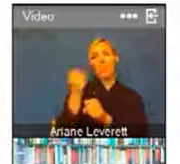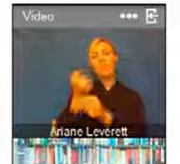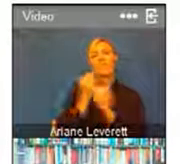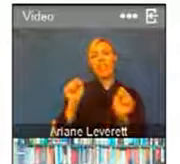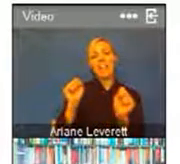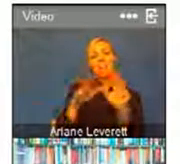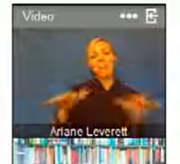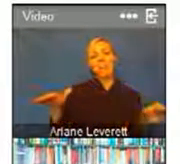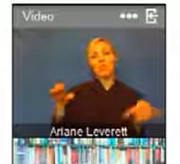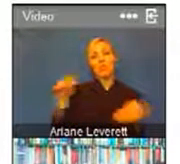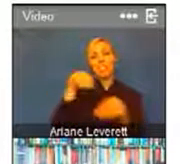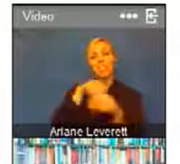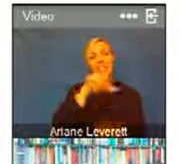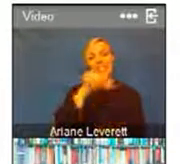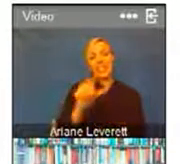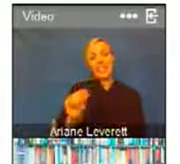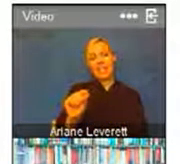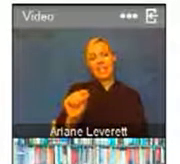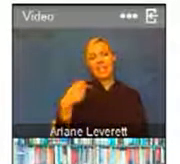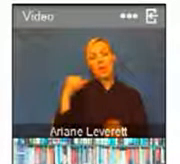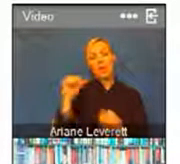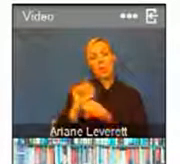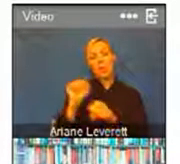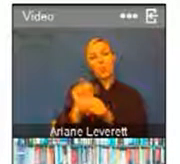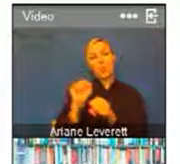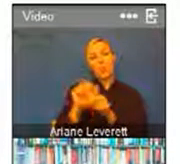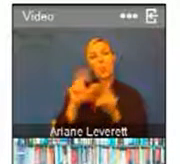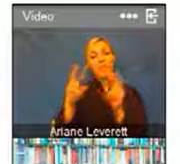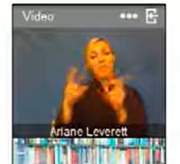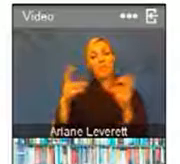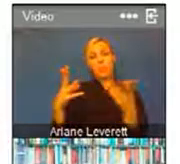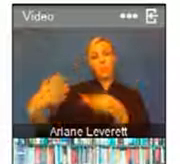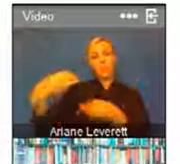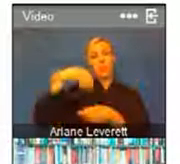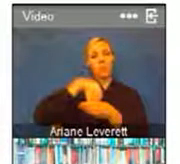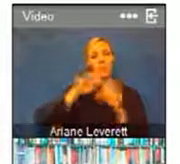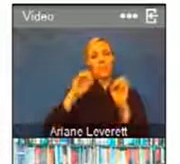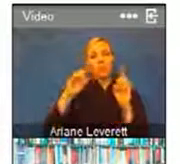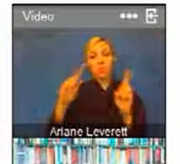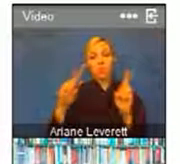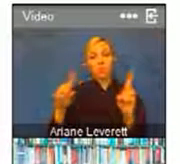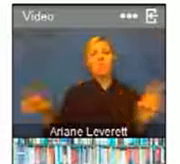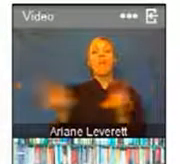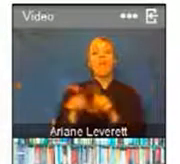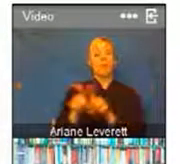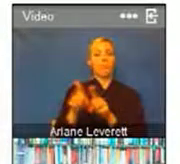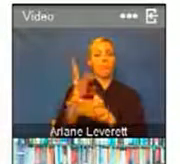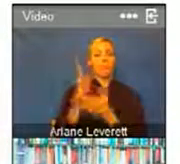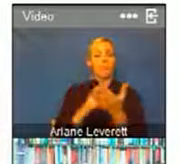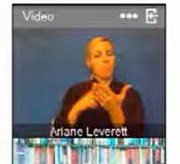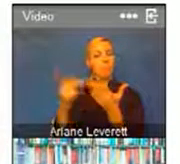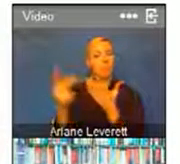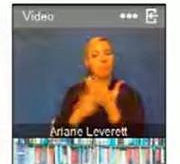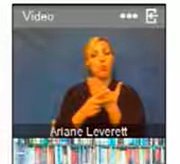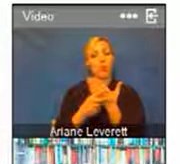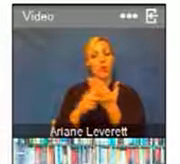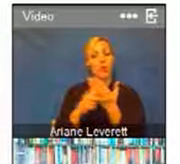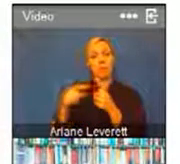It's furthermore necessary developments, trainings and implementation of holistic approaches for